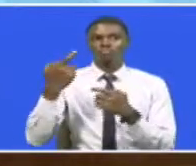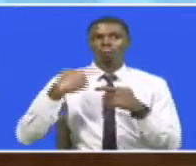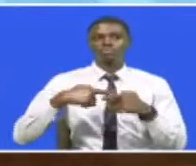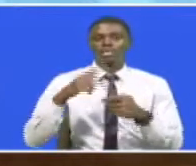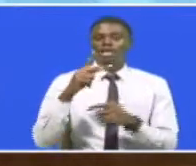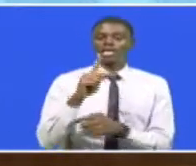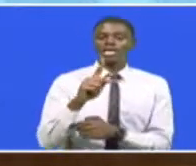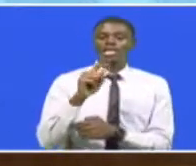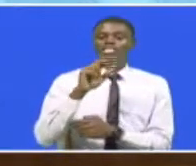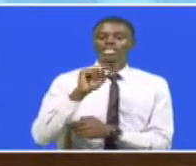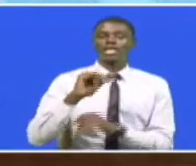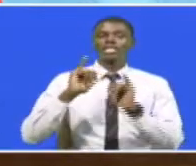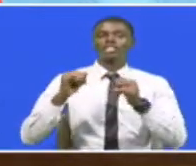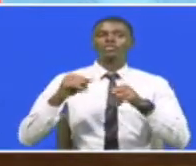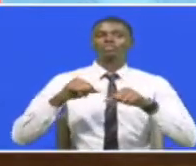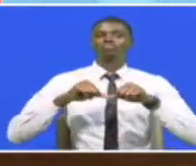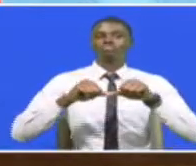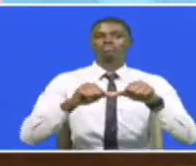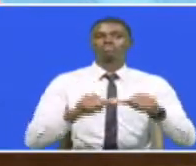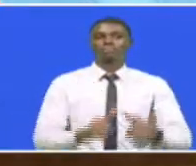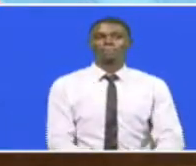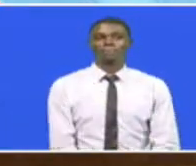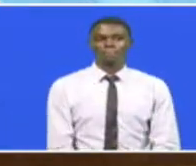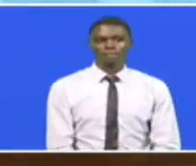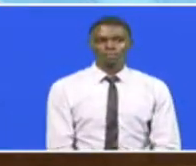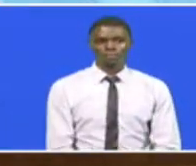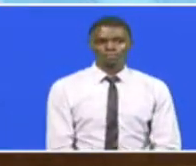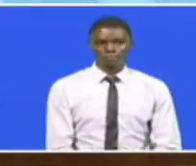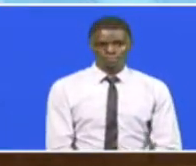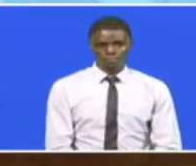on KTN News. Good night.